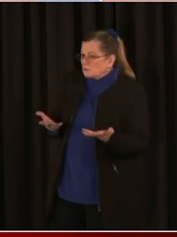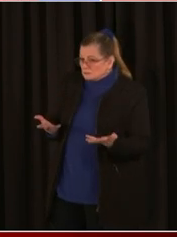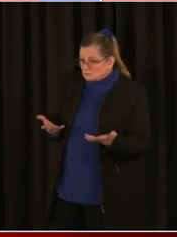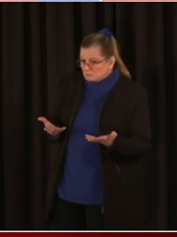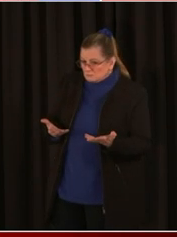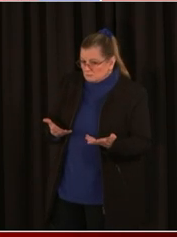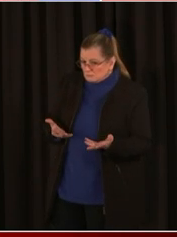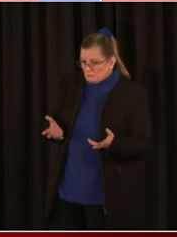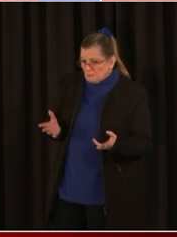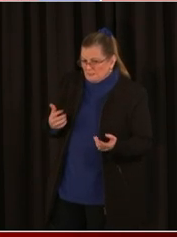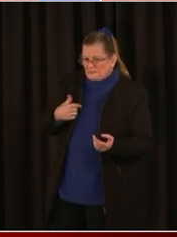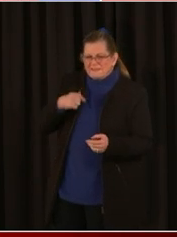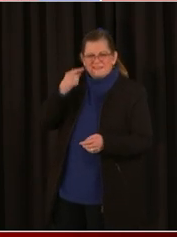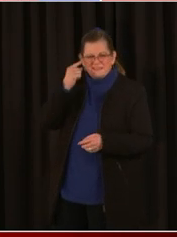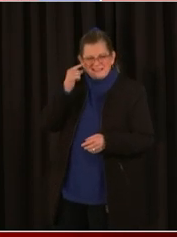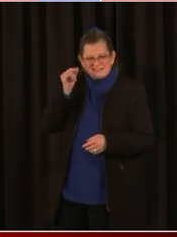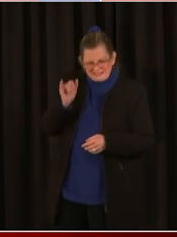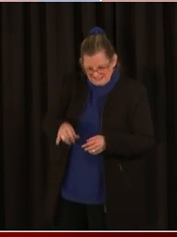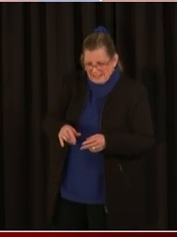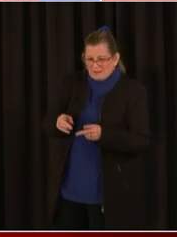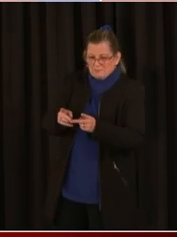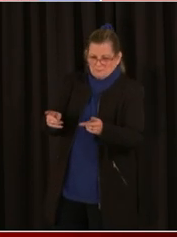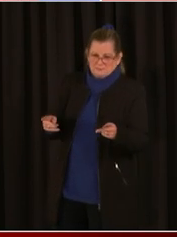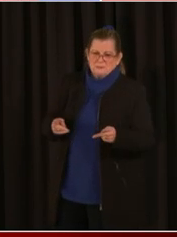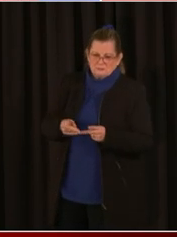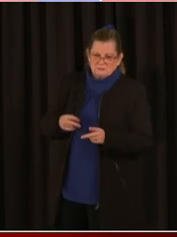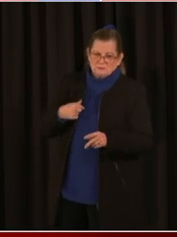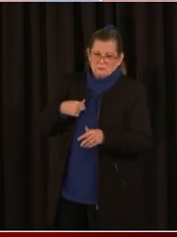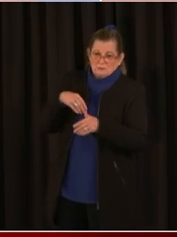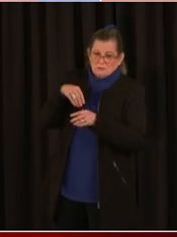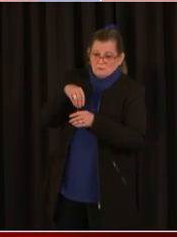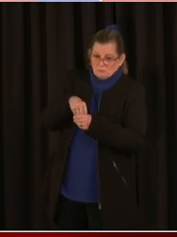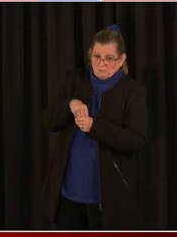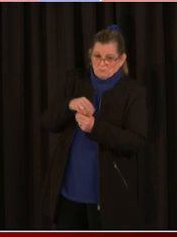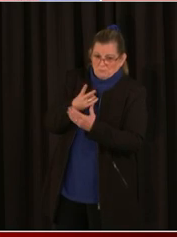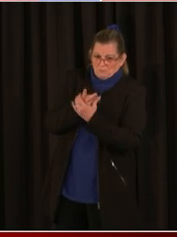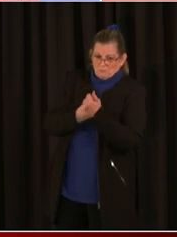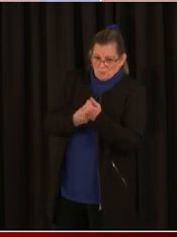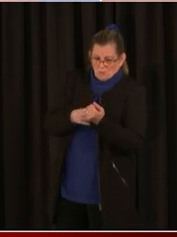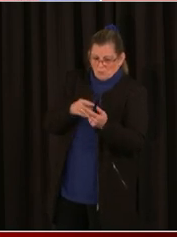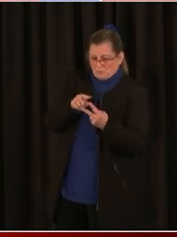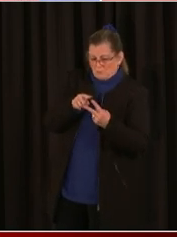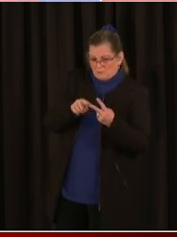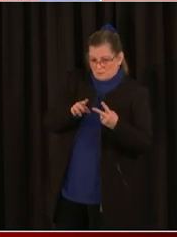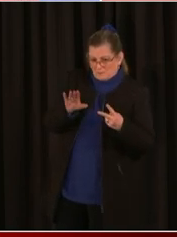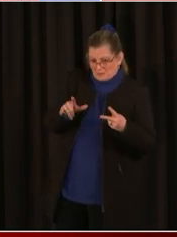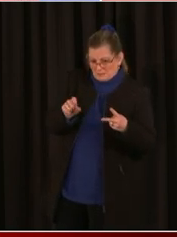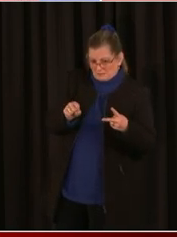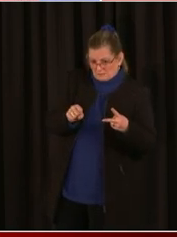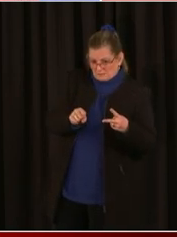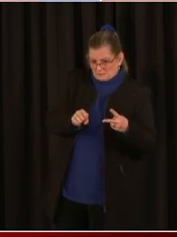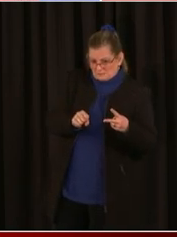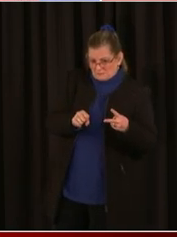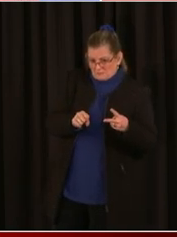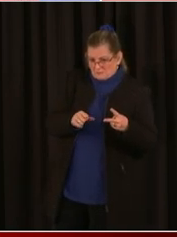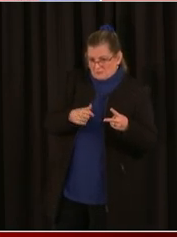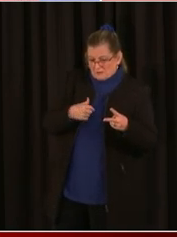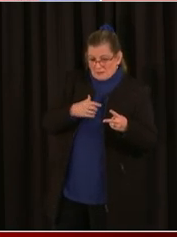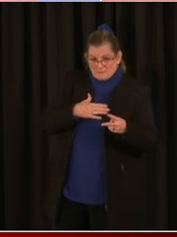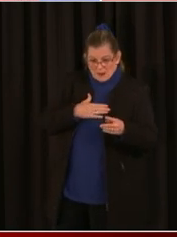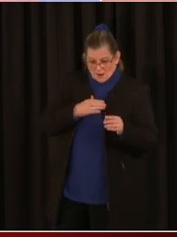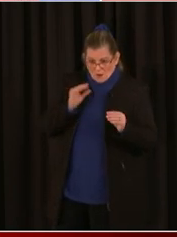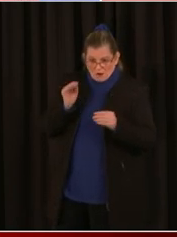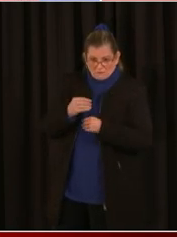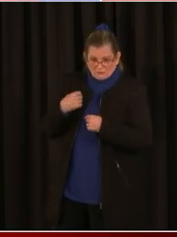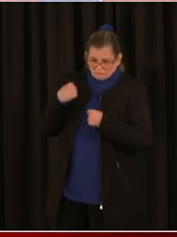And I think that's the position that we're in with both of these bills. We certainly have been very focused